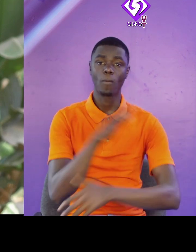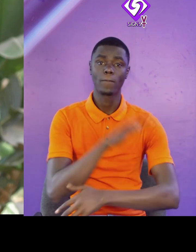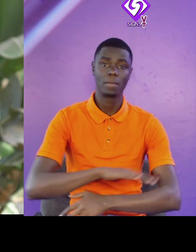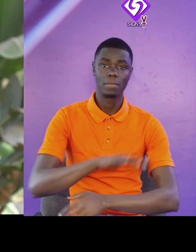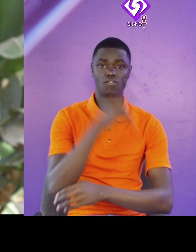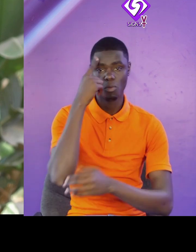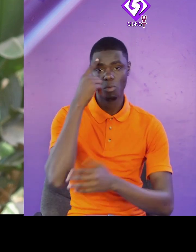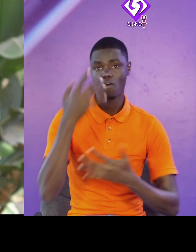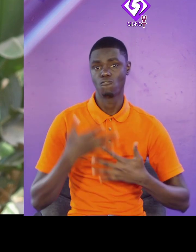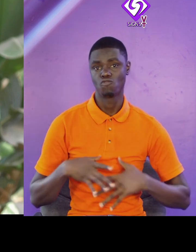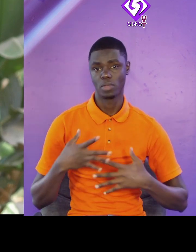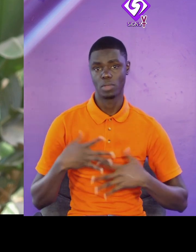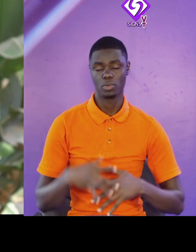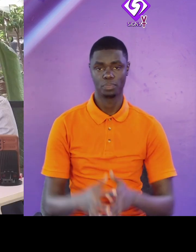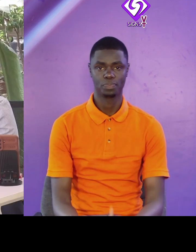discuss issues.